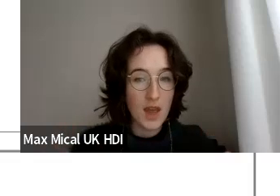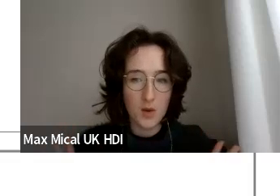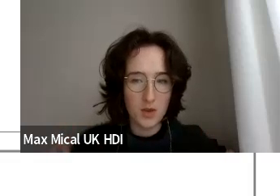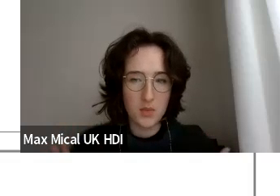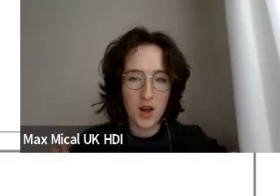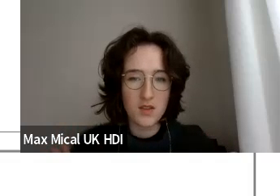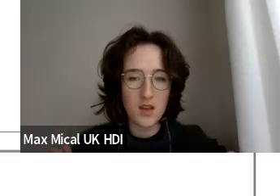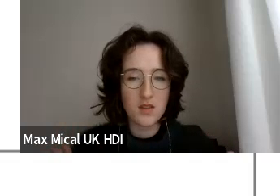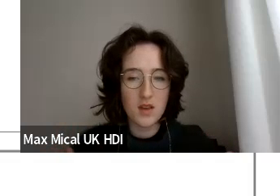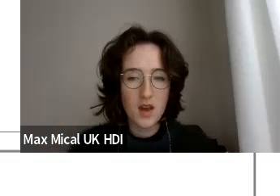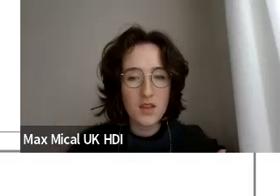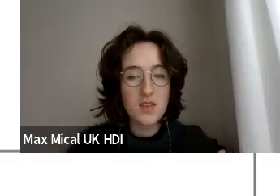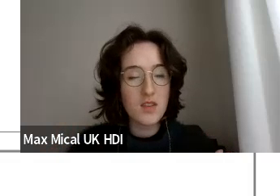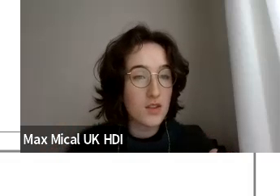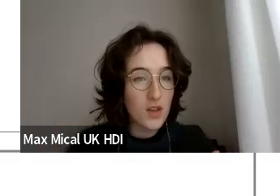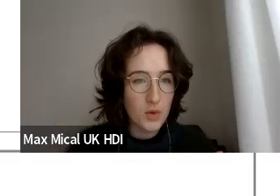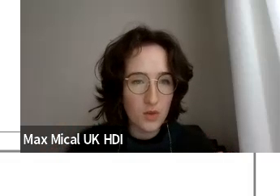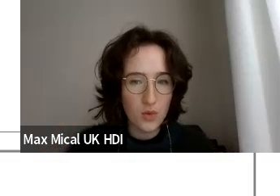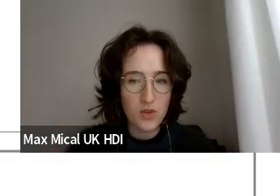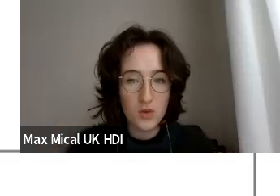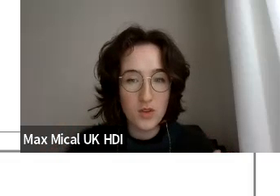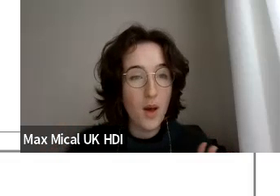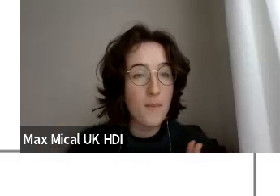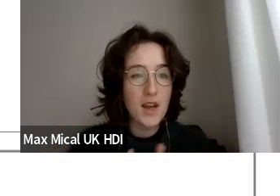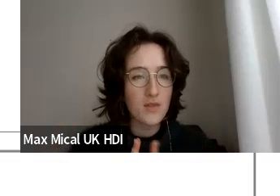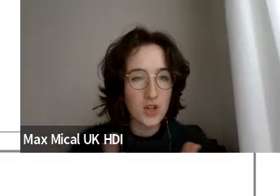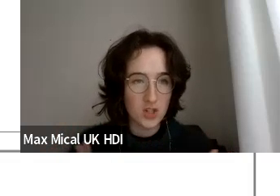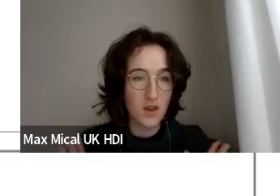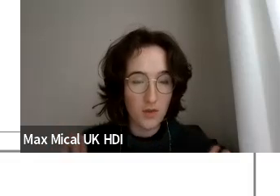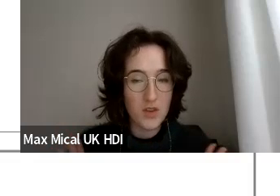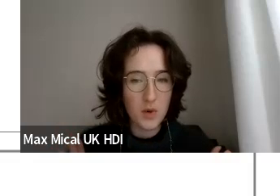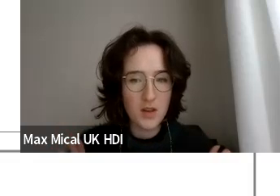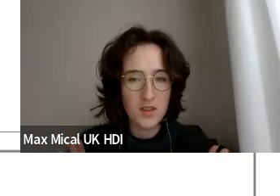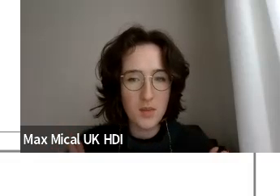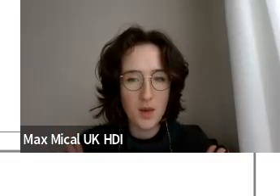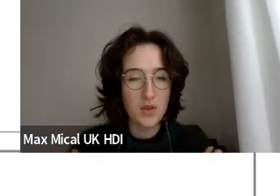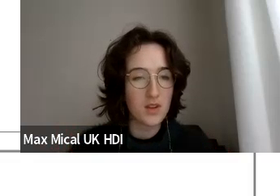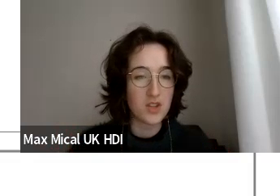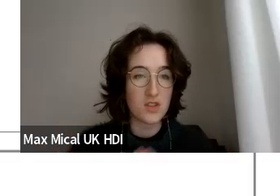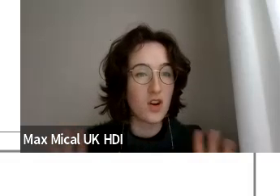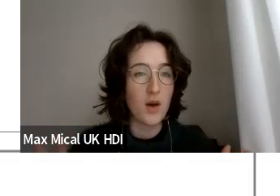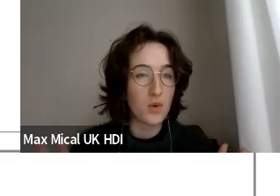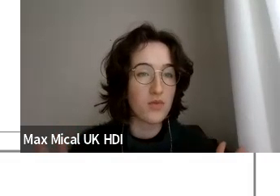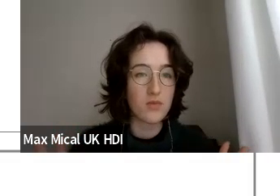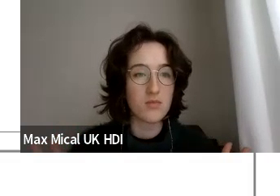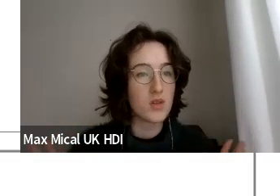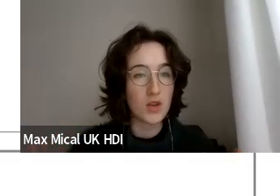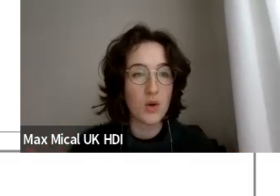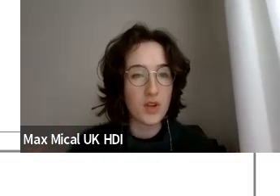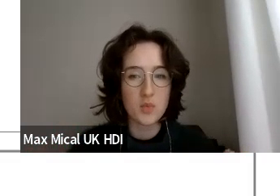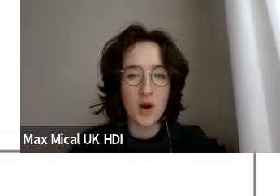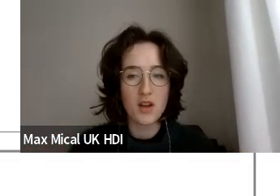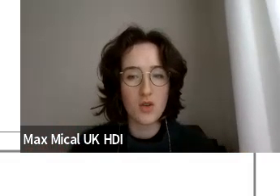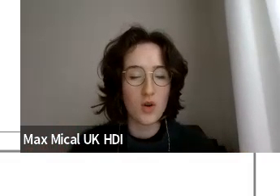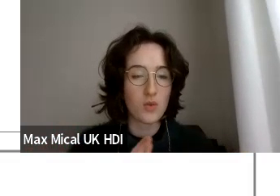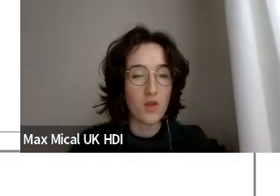whole new setup in the process. This is a continuous tool. There's many versions of this process map. It didn't just start out with, you know,